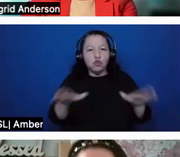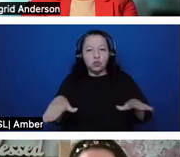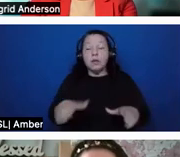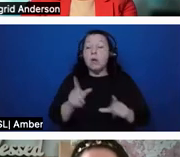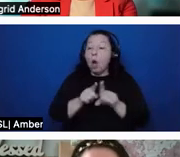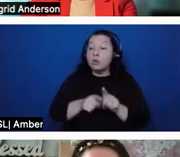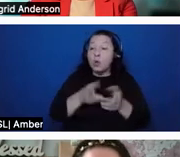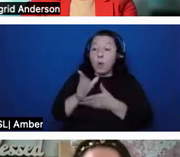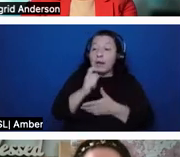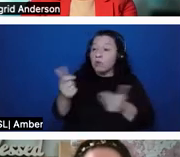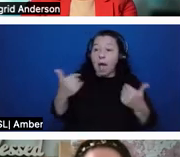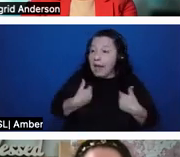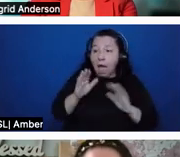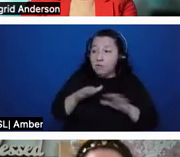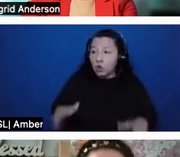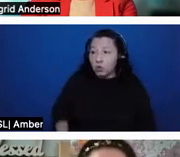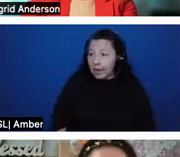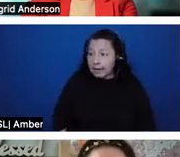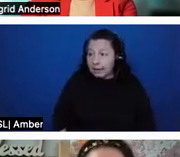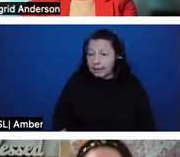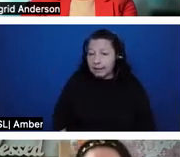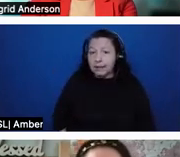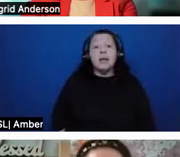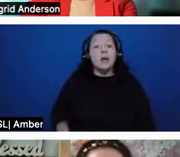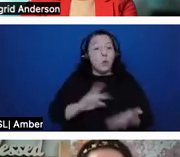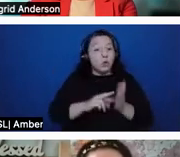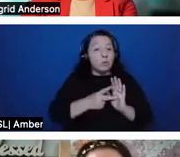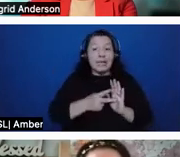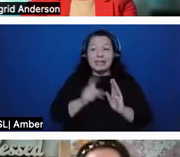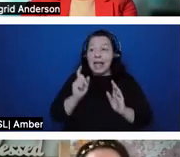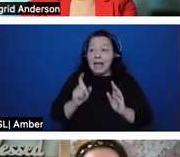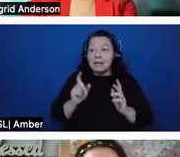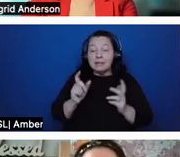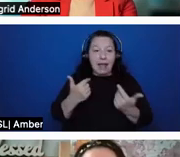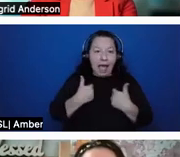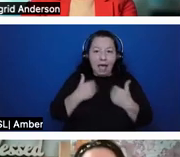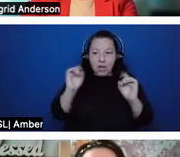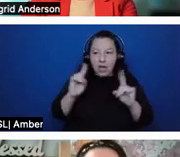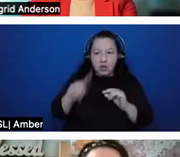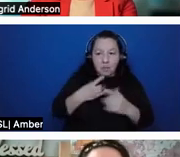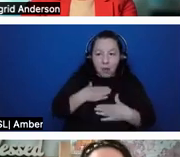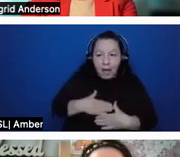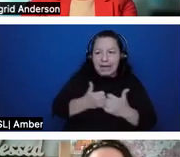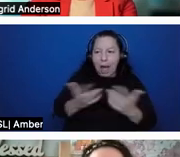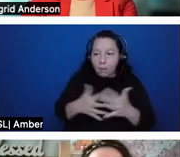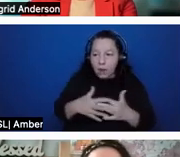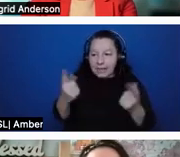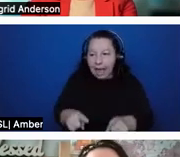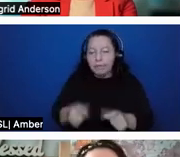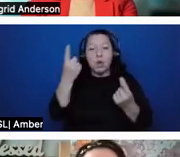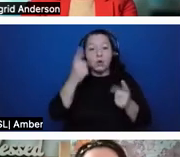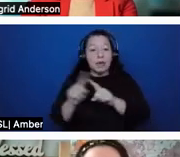which gets at the point of having education about the body, understanding how pregnancy happens, understanding the different methods